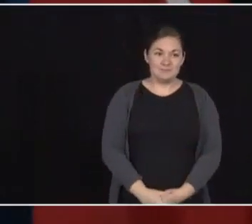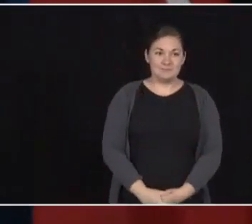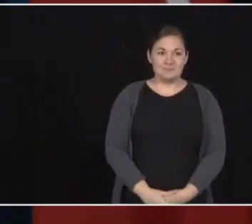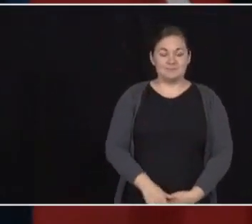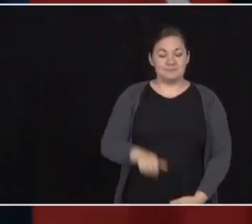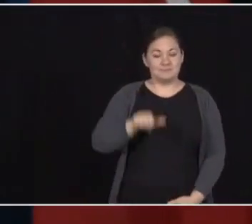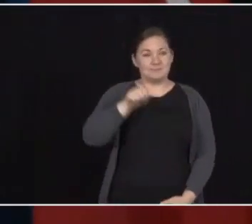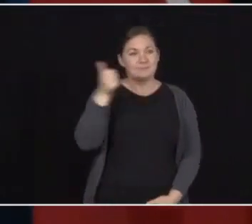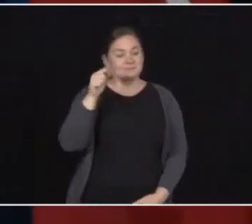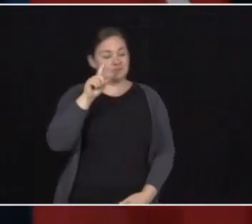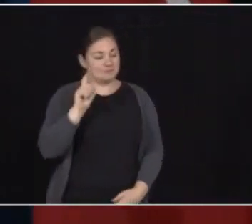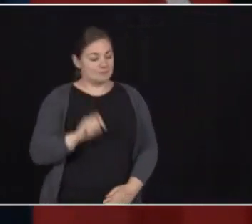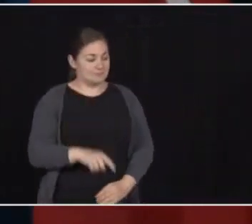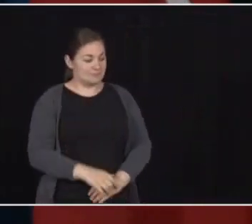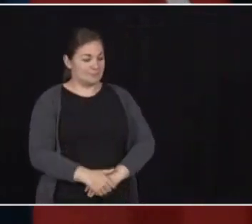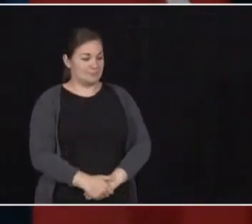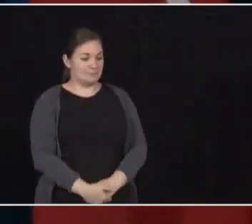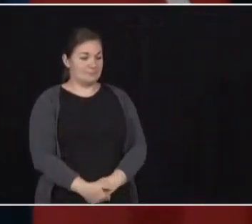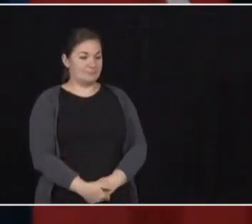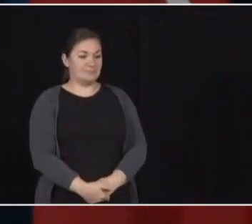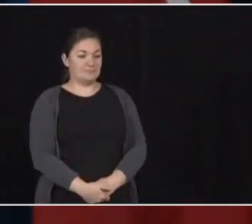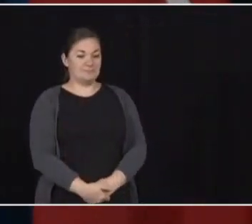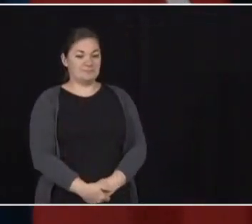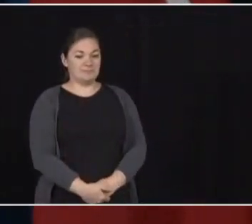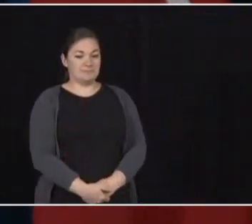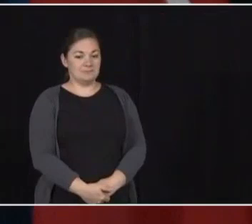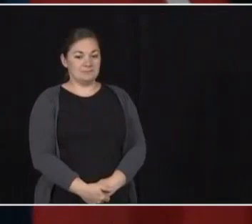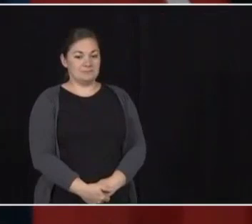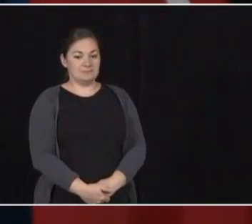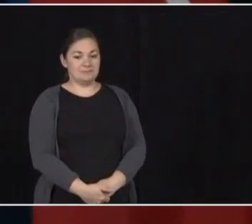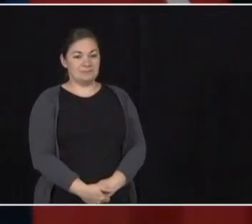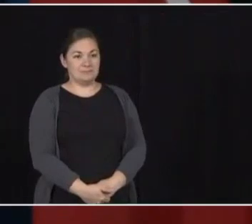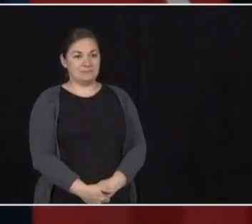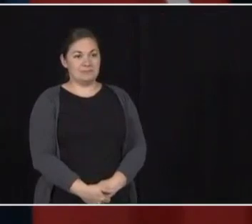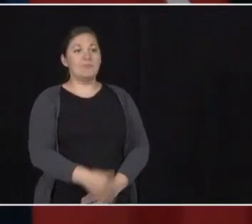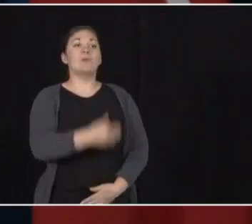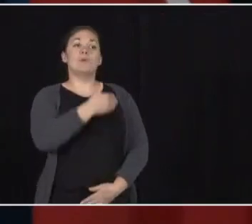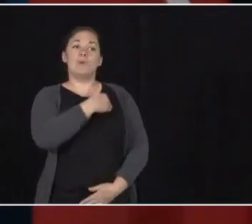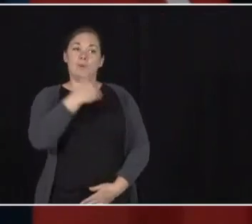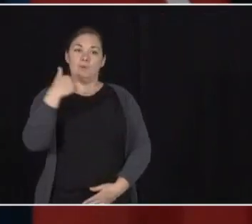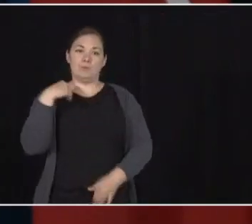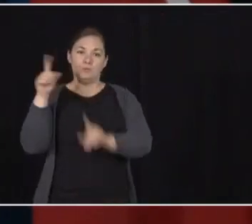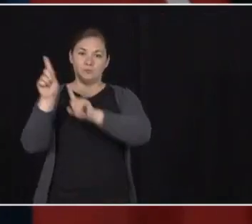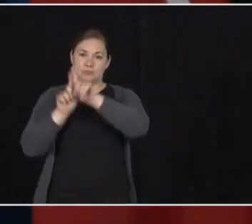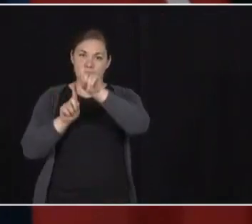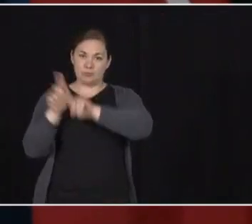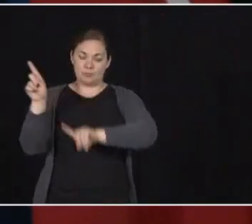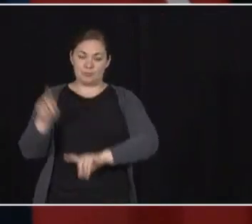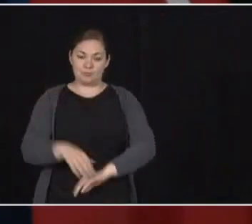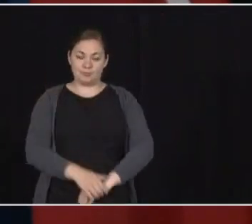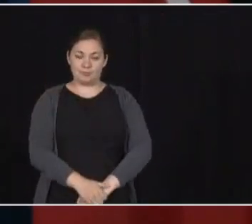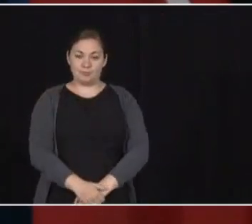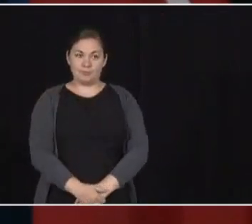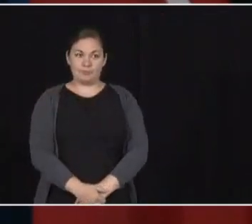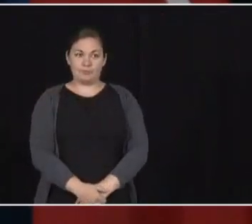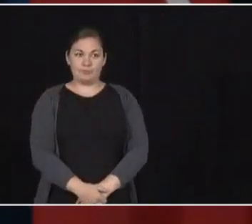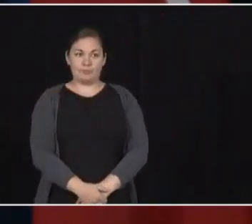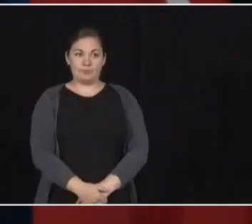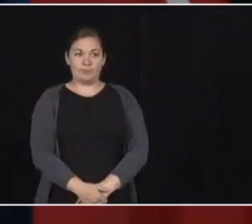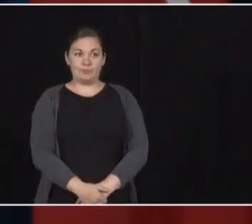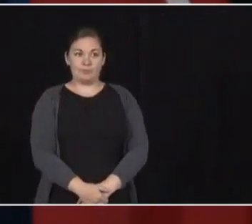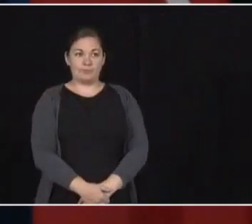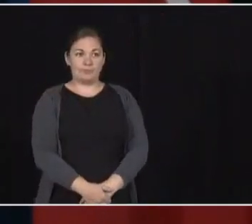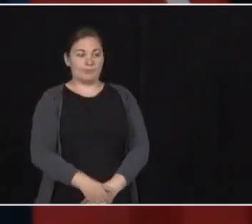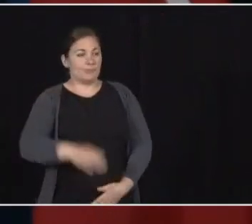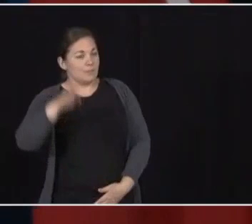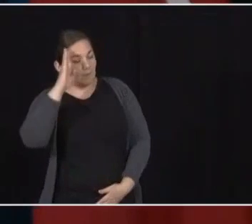question. Next question comes from Robert Benzie from the Toronto Star. Please go ahead. Hi, Premier.